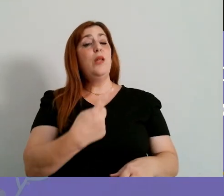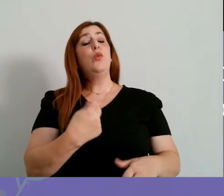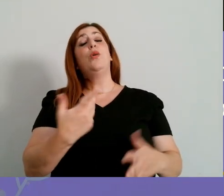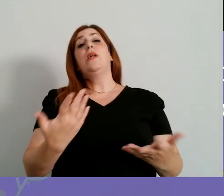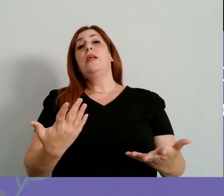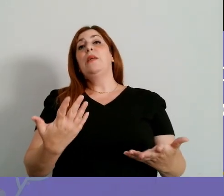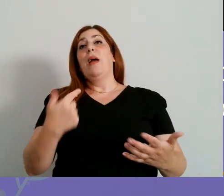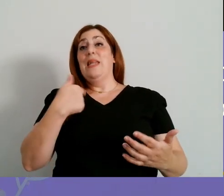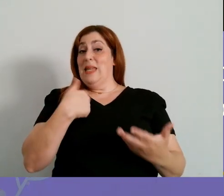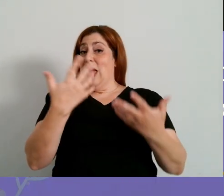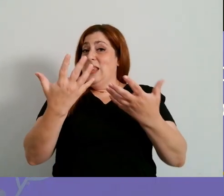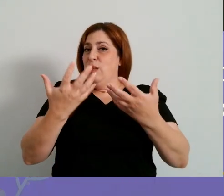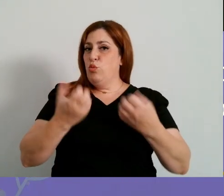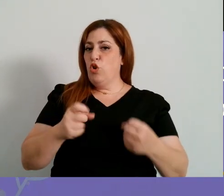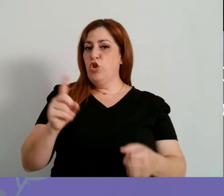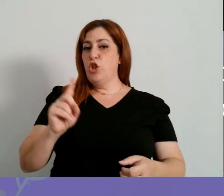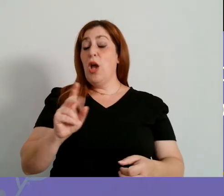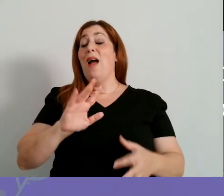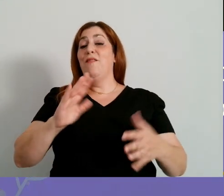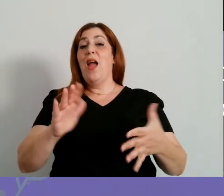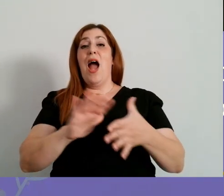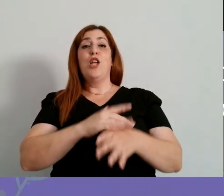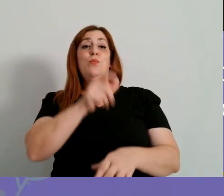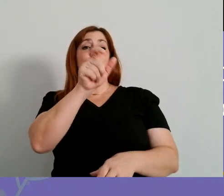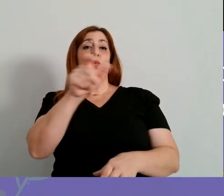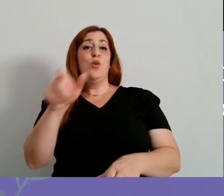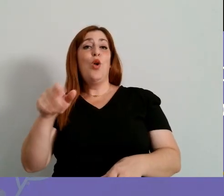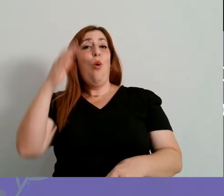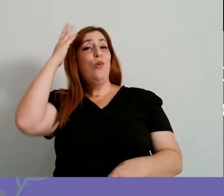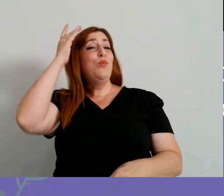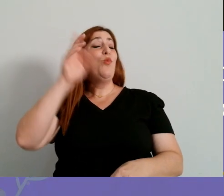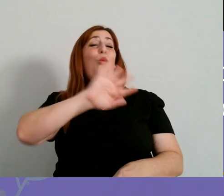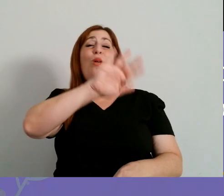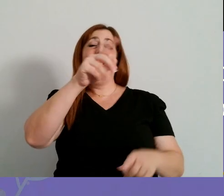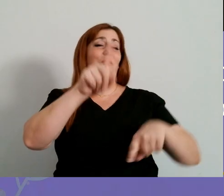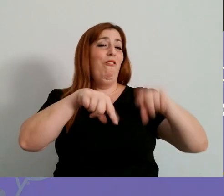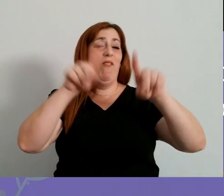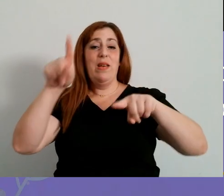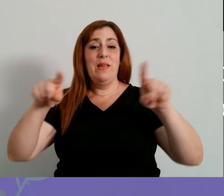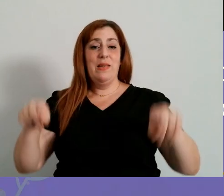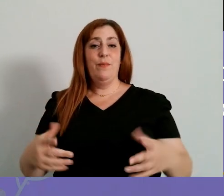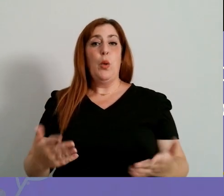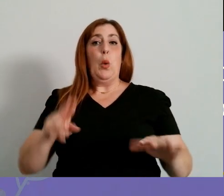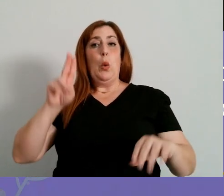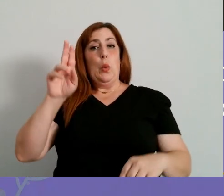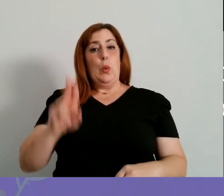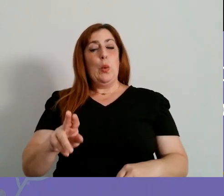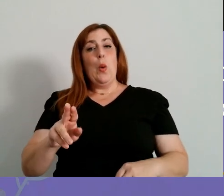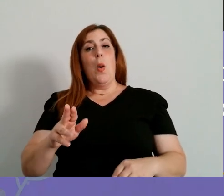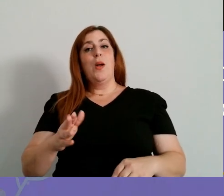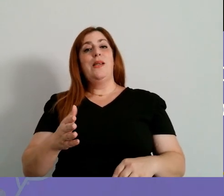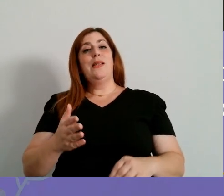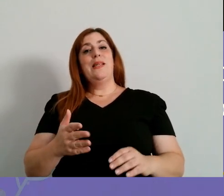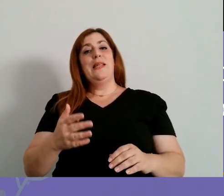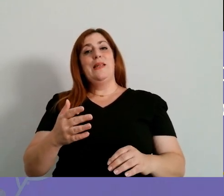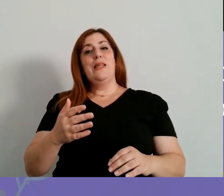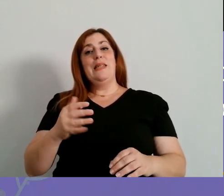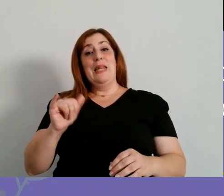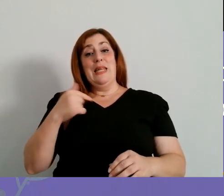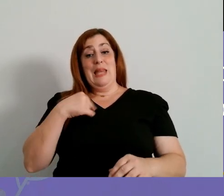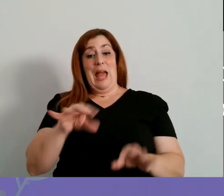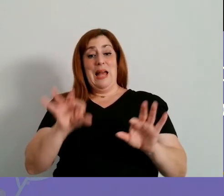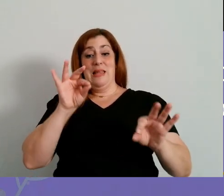person is different. And also it improves your confidence and also allows you to be more authentic to yourself.